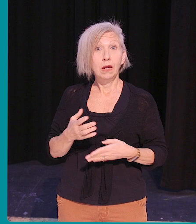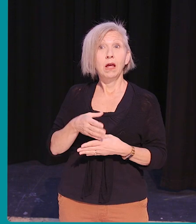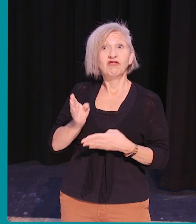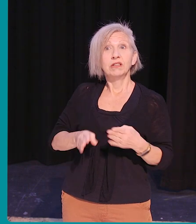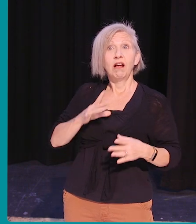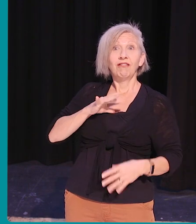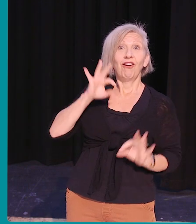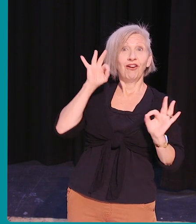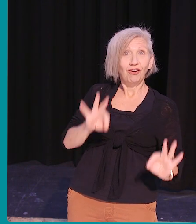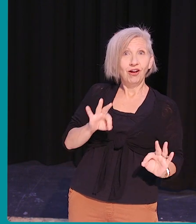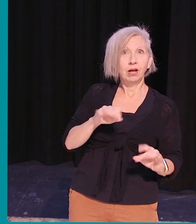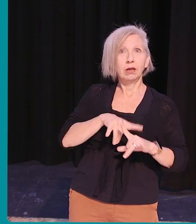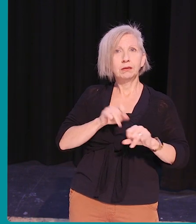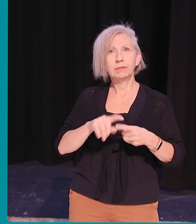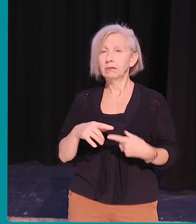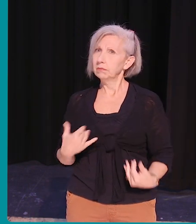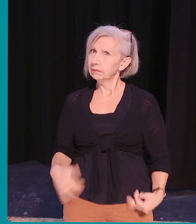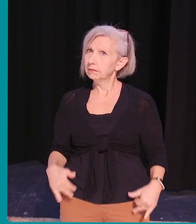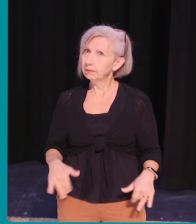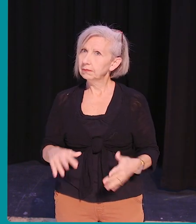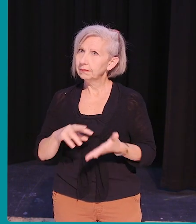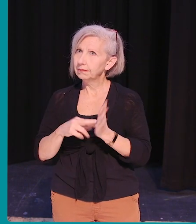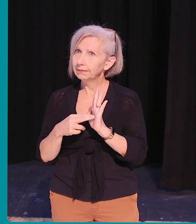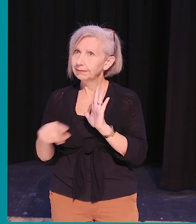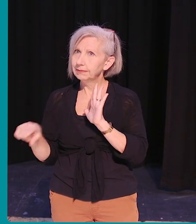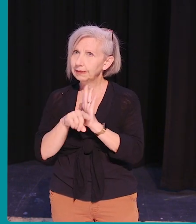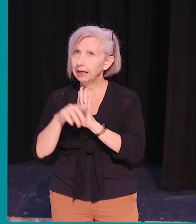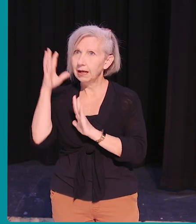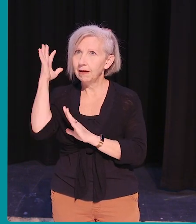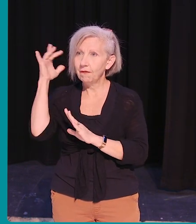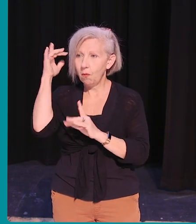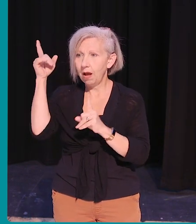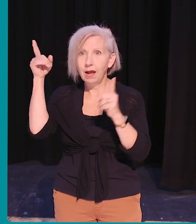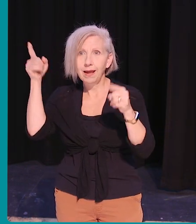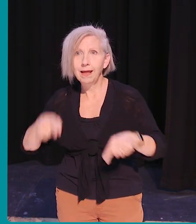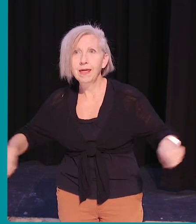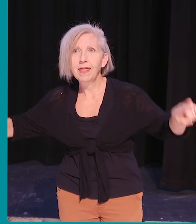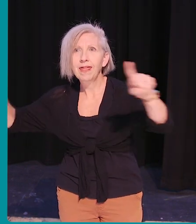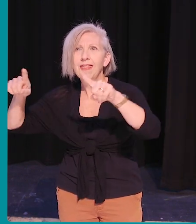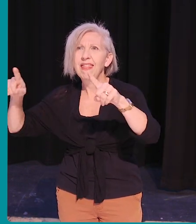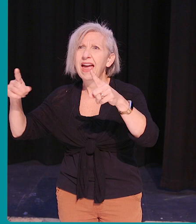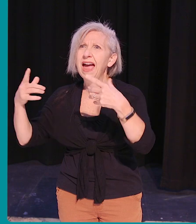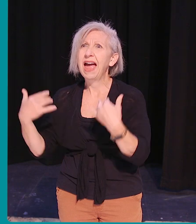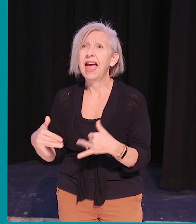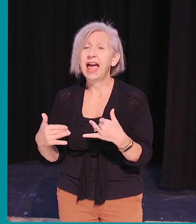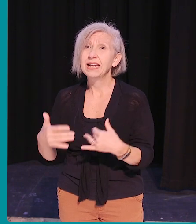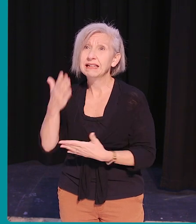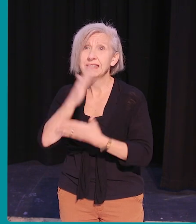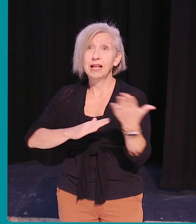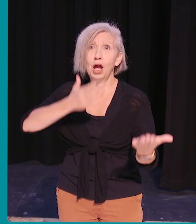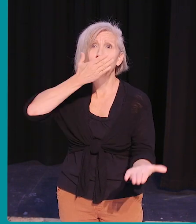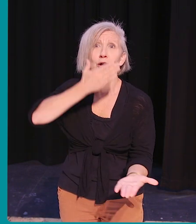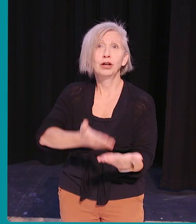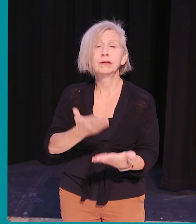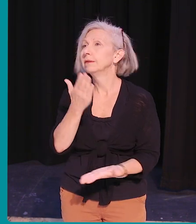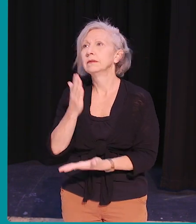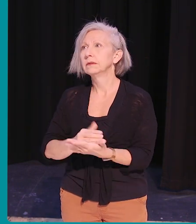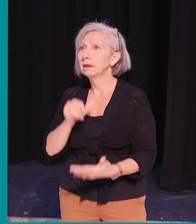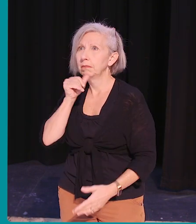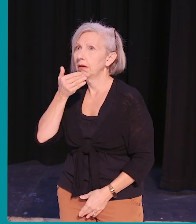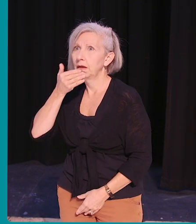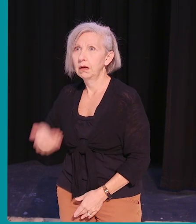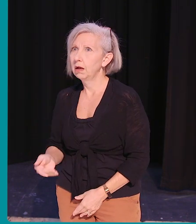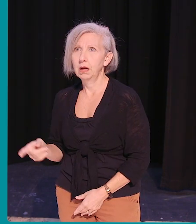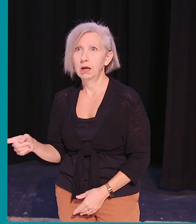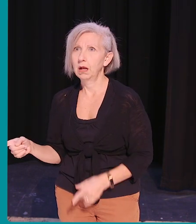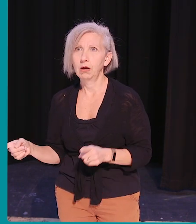big entity like a company or the government to our own heads. And we haven't been trained very well as adults or young people, which